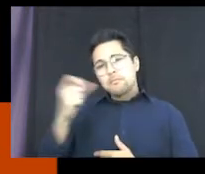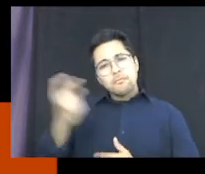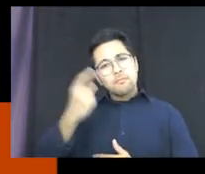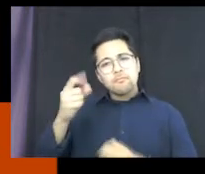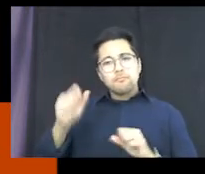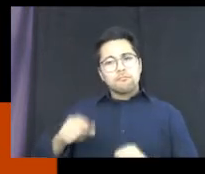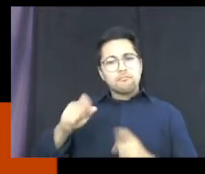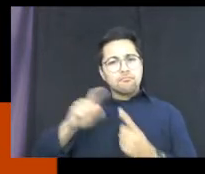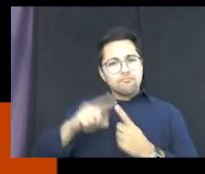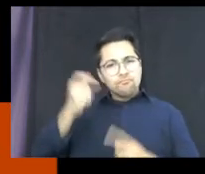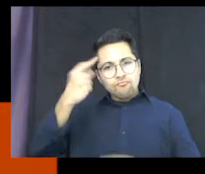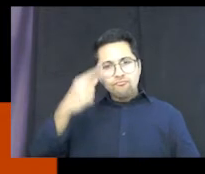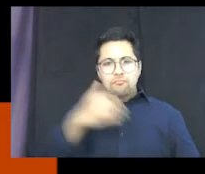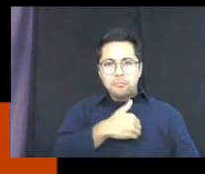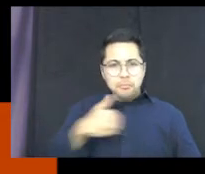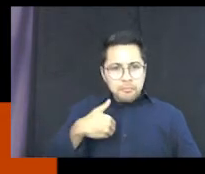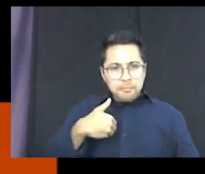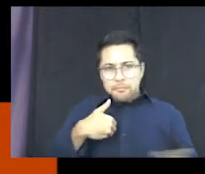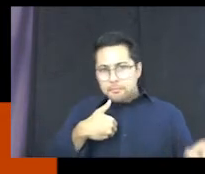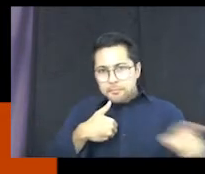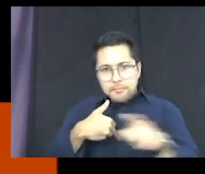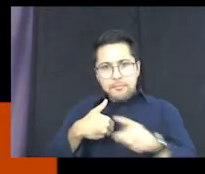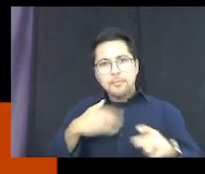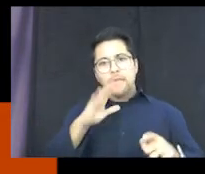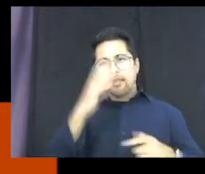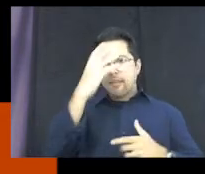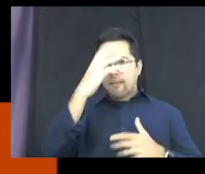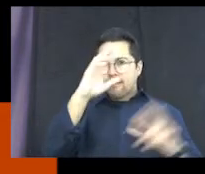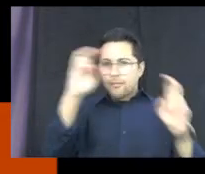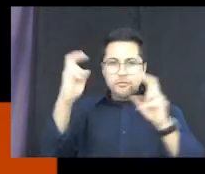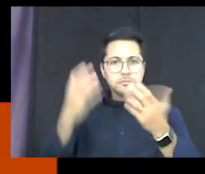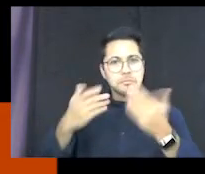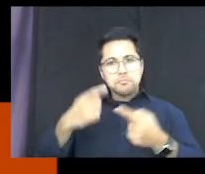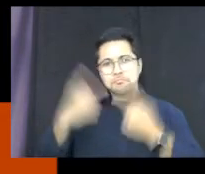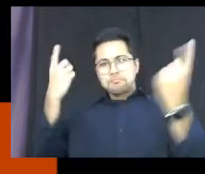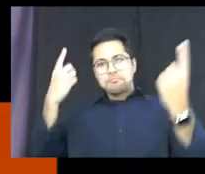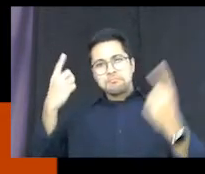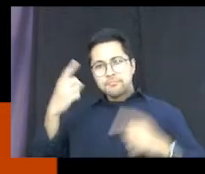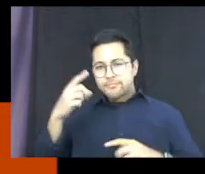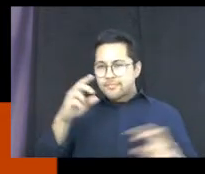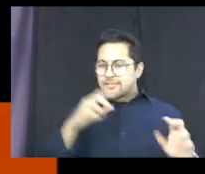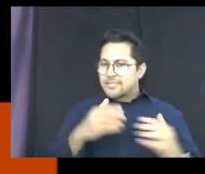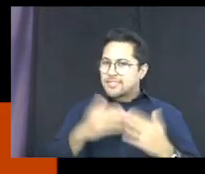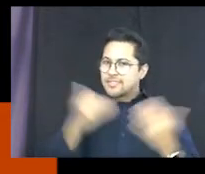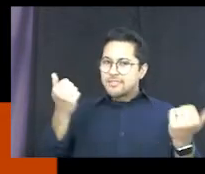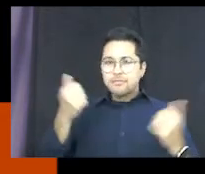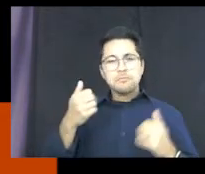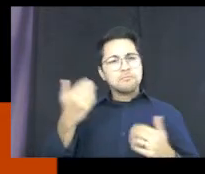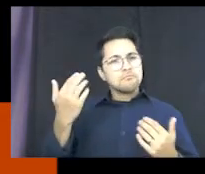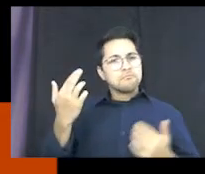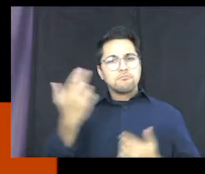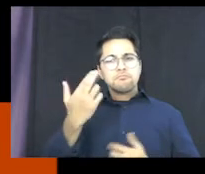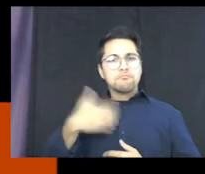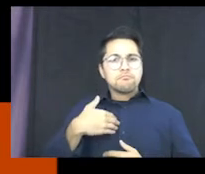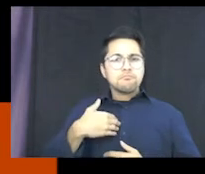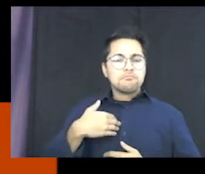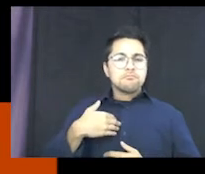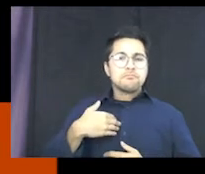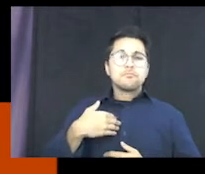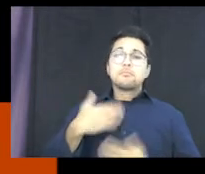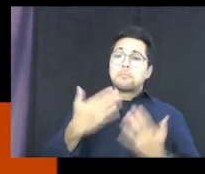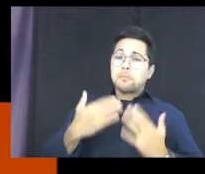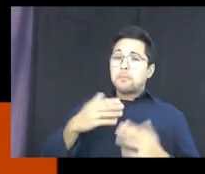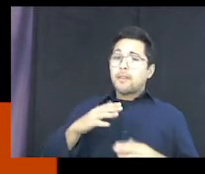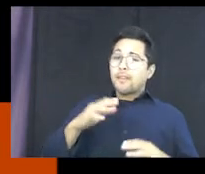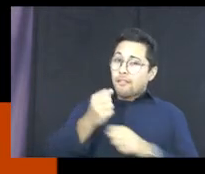be able to understand members whose autistic issues may be different from theirs due to theory of mind limitations and may upset